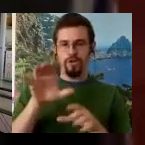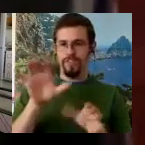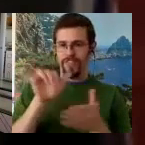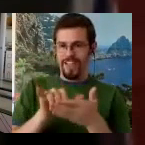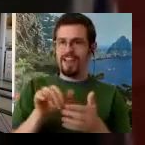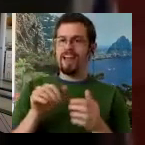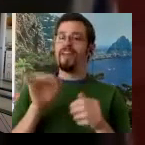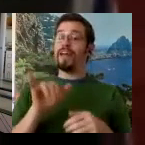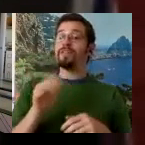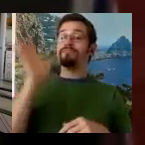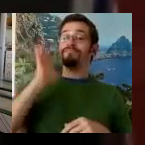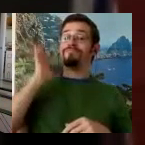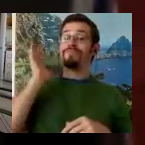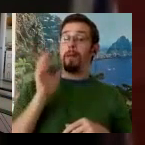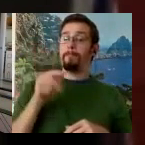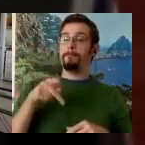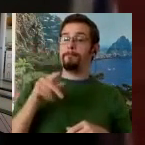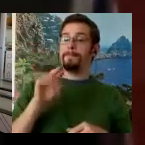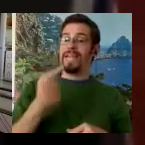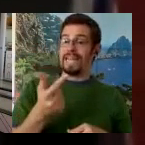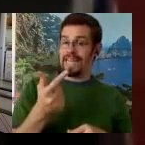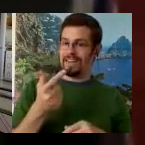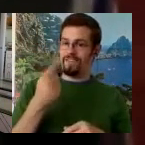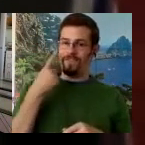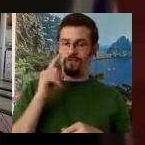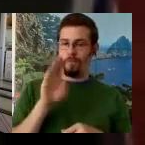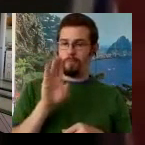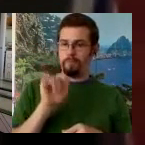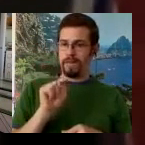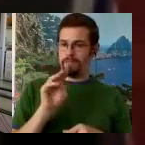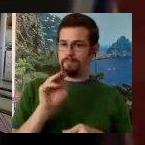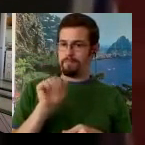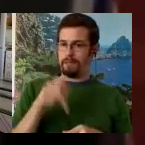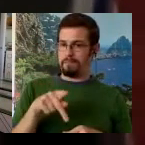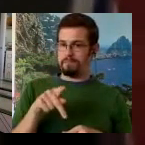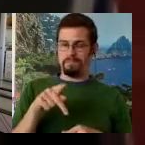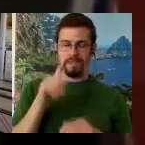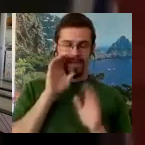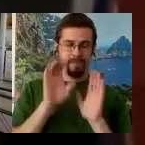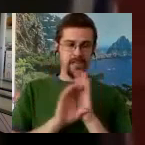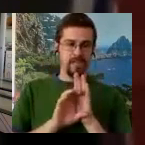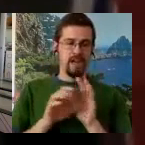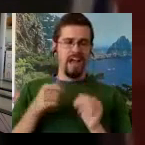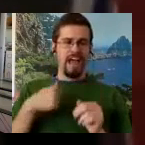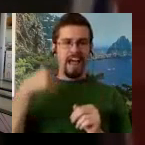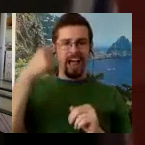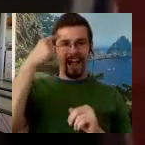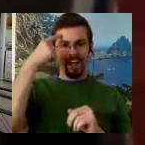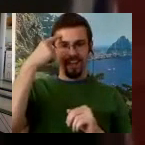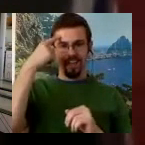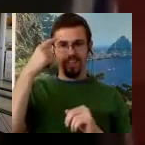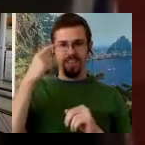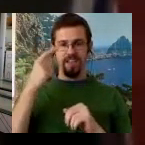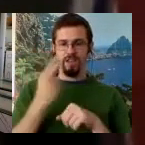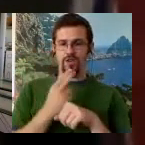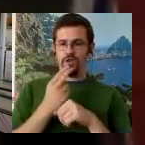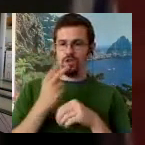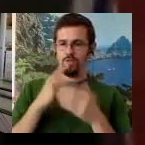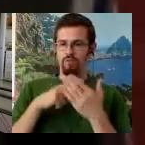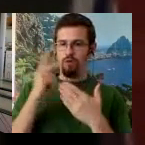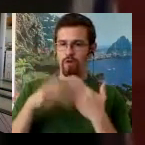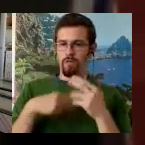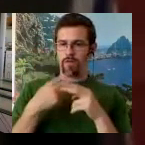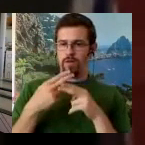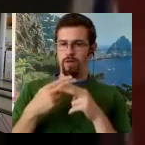using pings or bitmap images. I think he used a program called PoTrace,